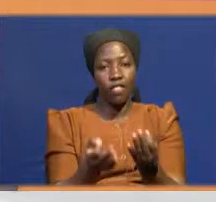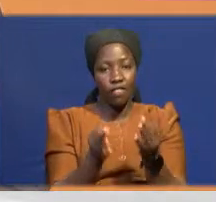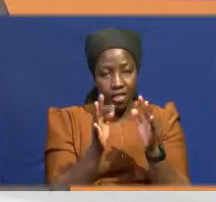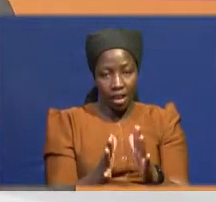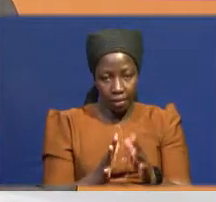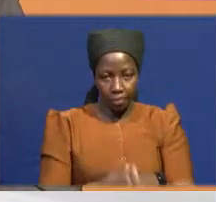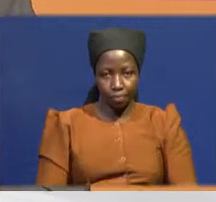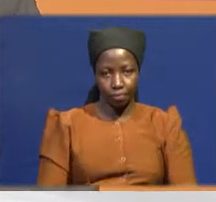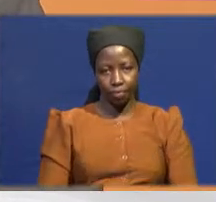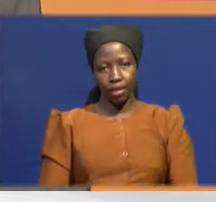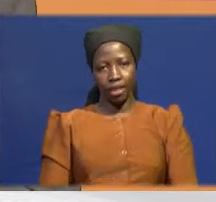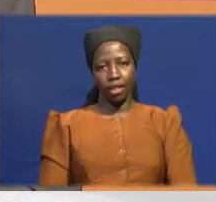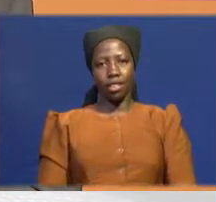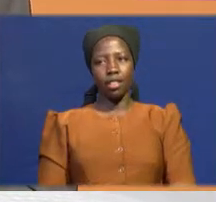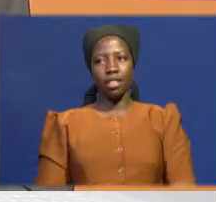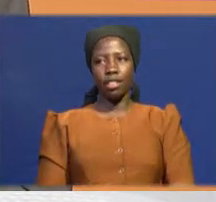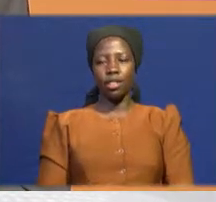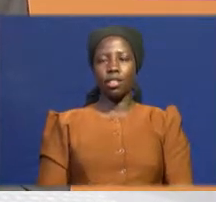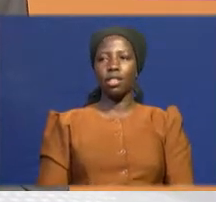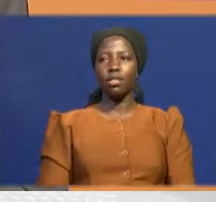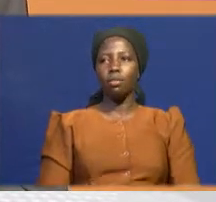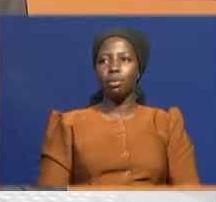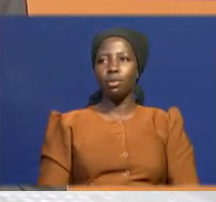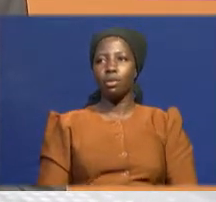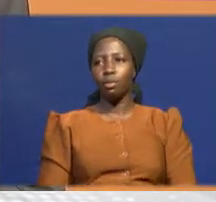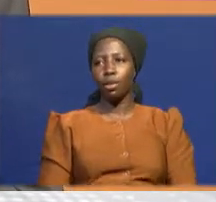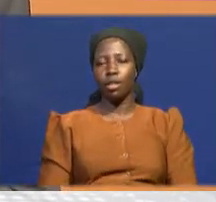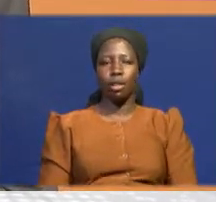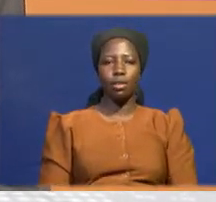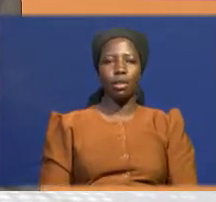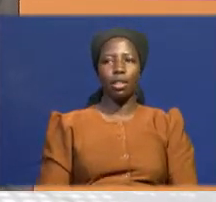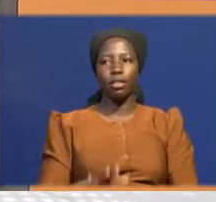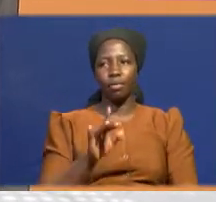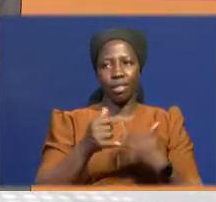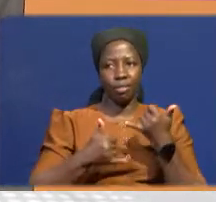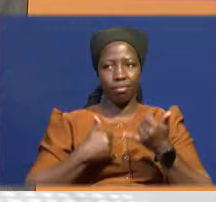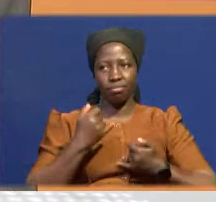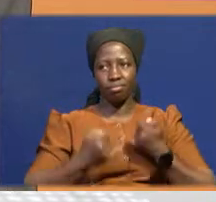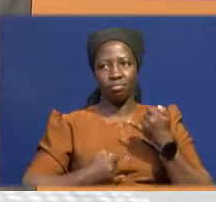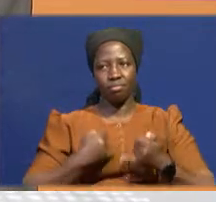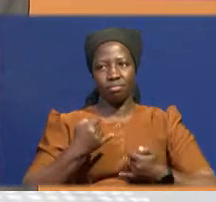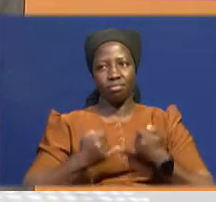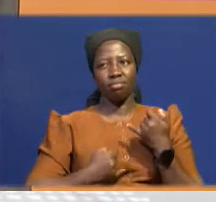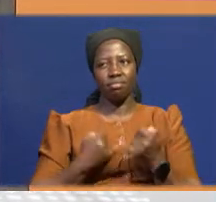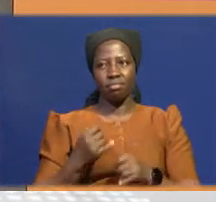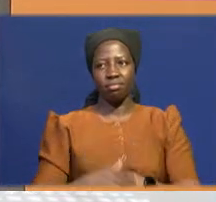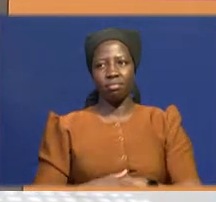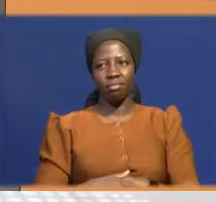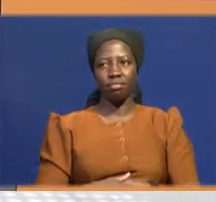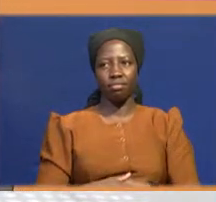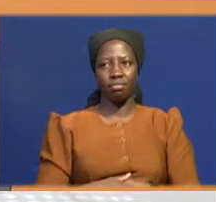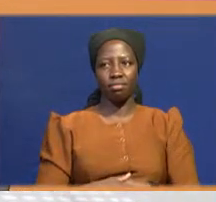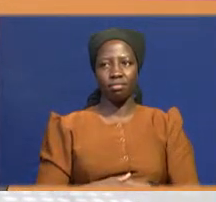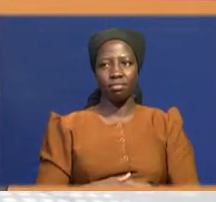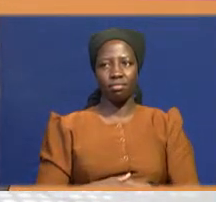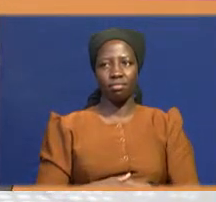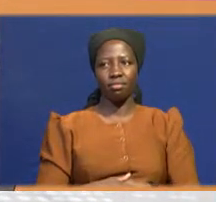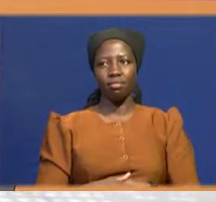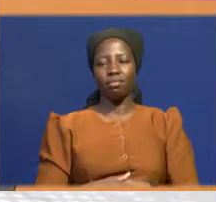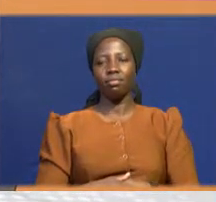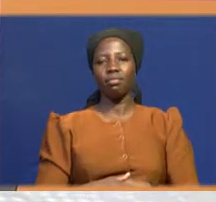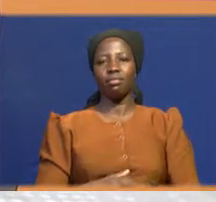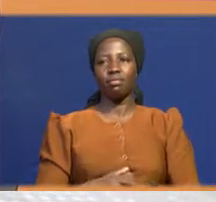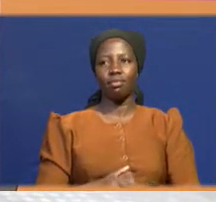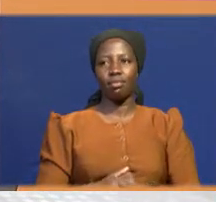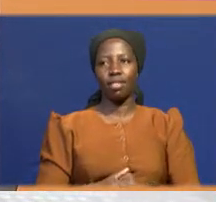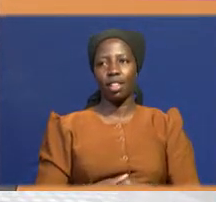Norris, it's a pleasure to speak to you, Norris. And just some two things that I would like you to